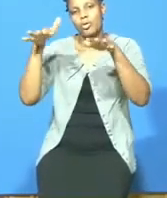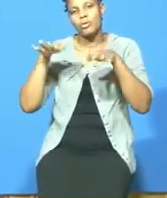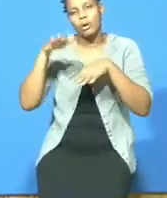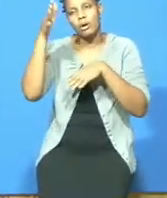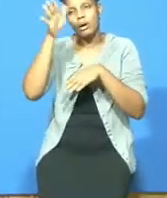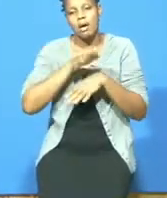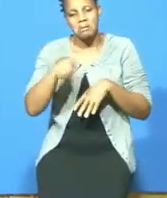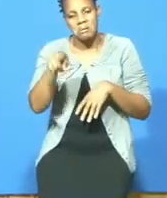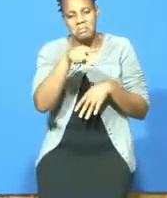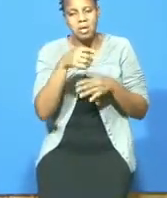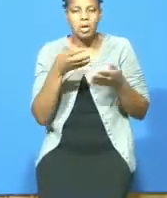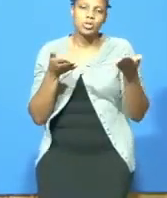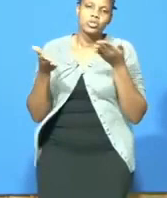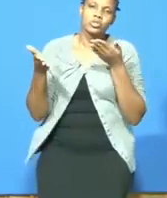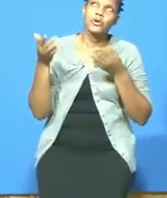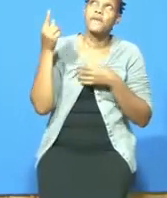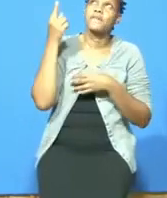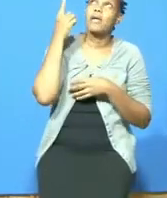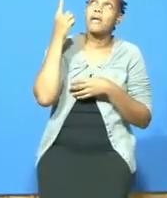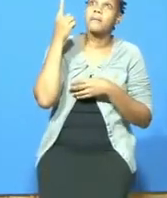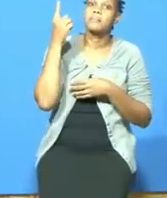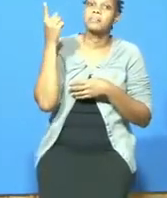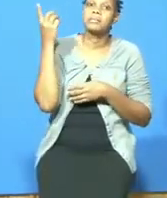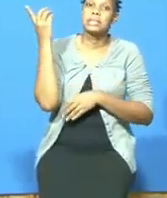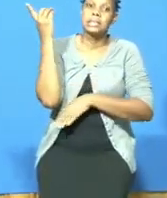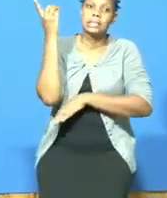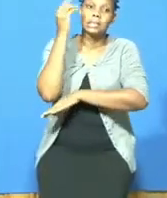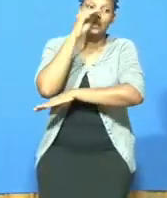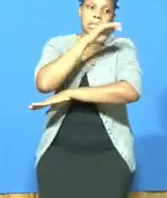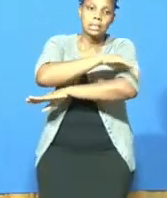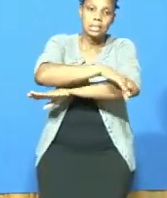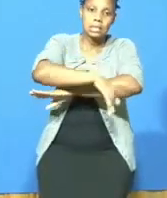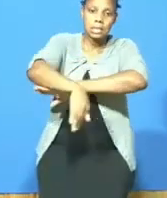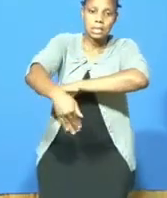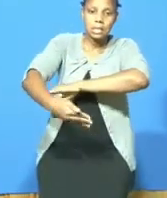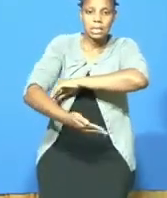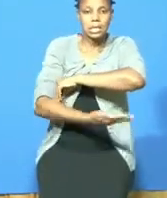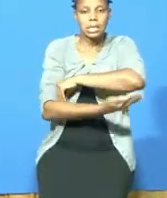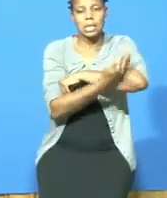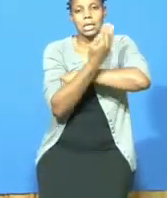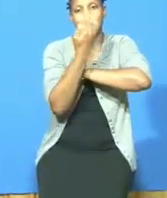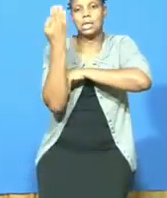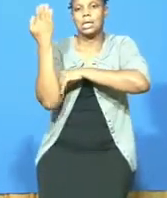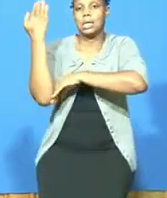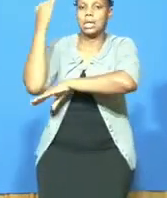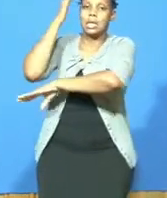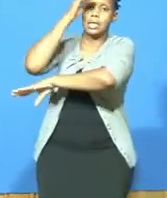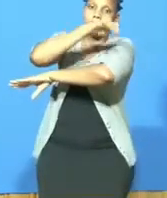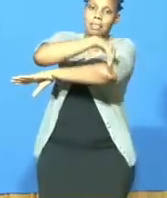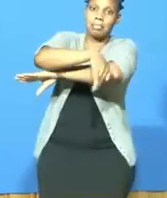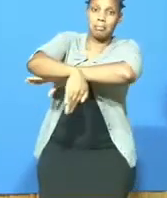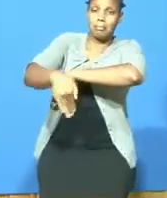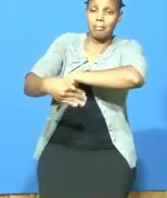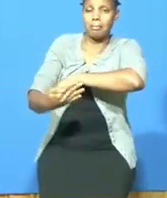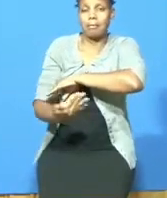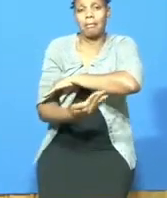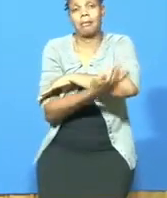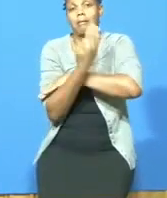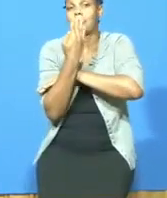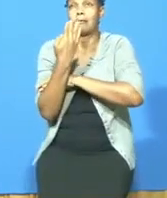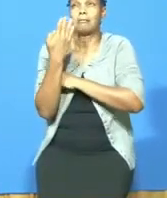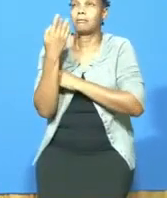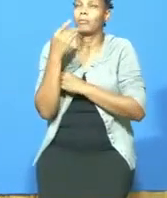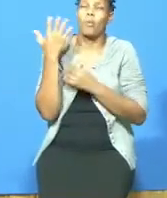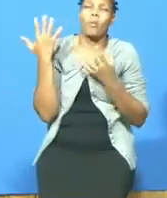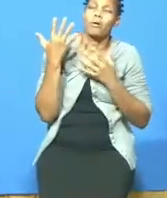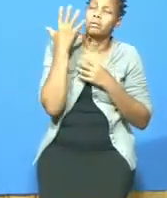him day and night in his temple. What a beauty that's going to be. Day and night